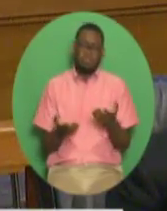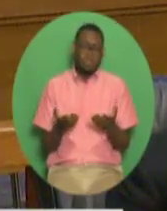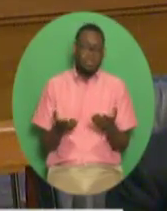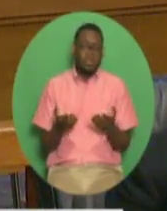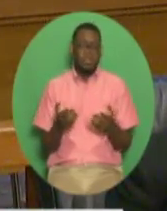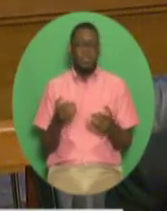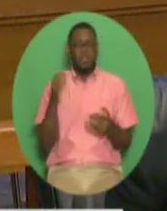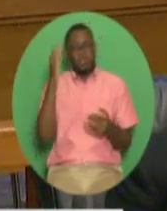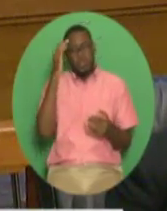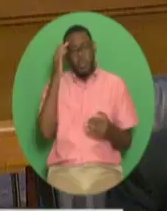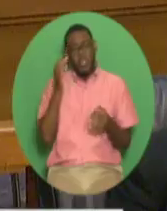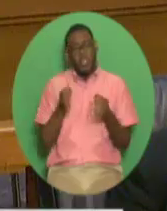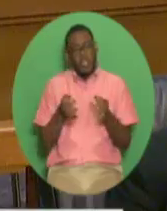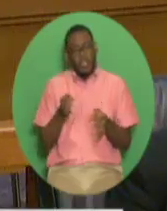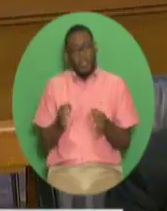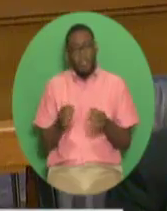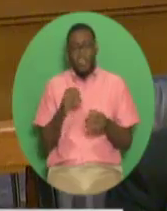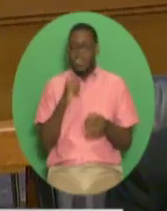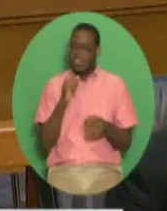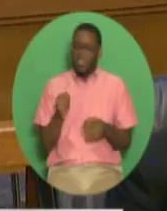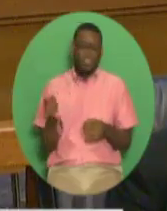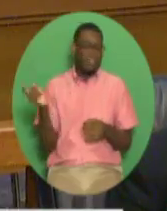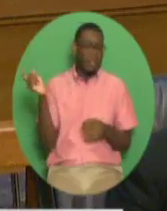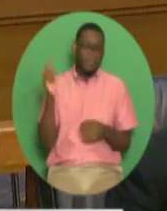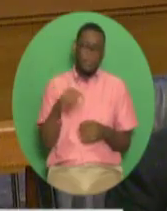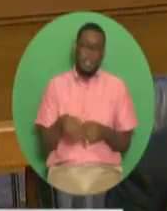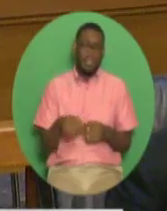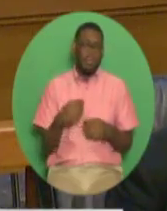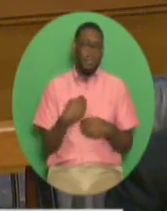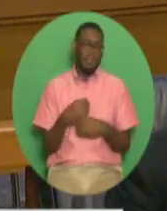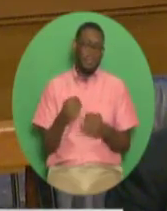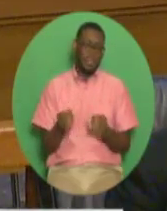rather than have to face the traffic going back to the offices.